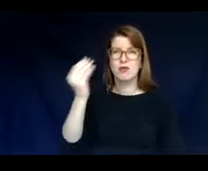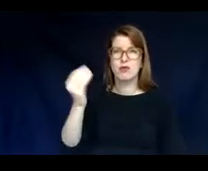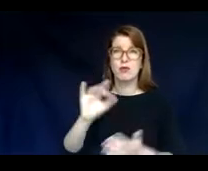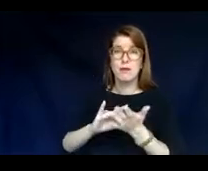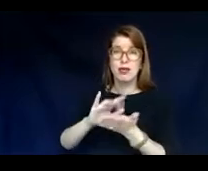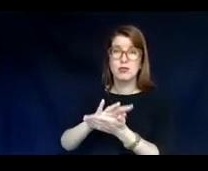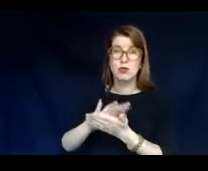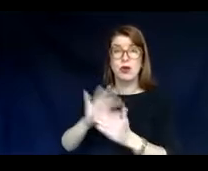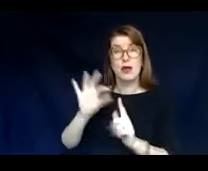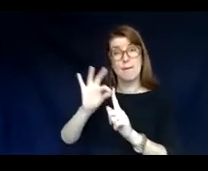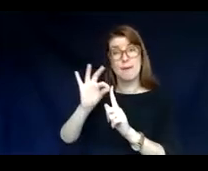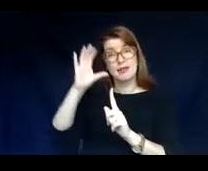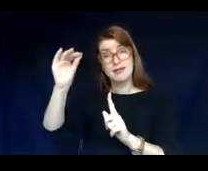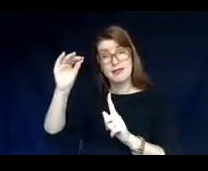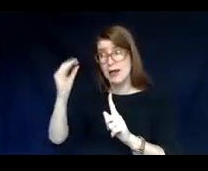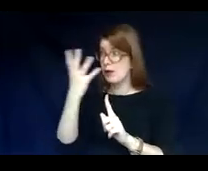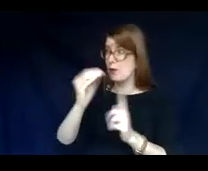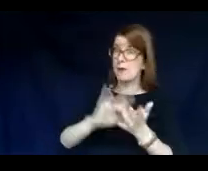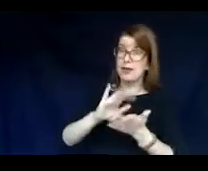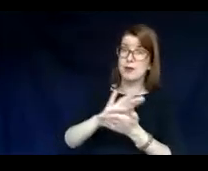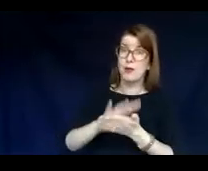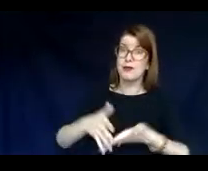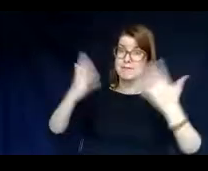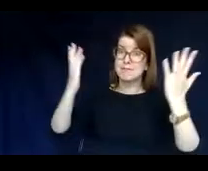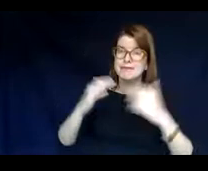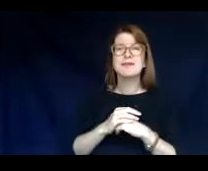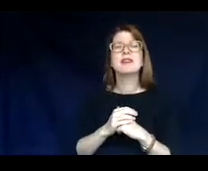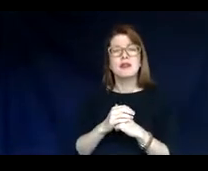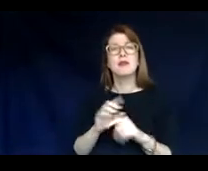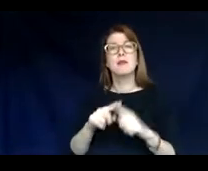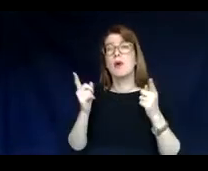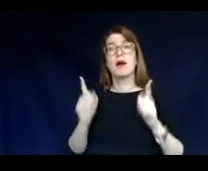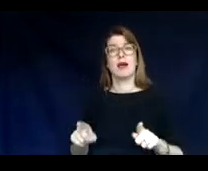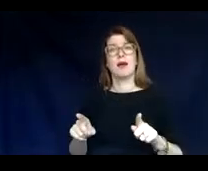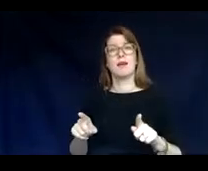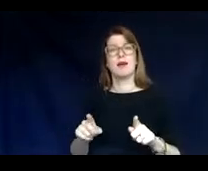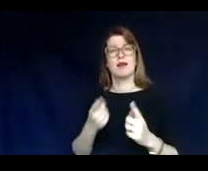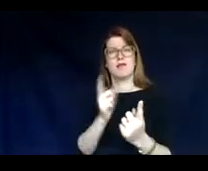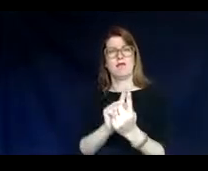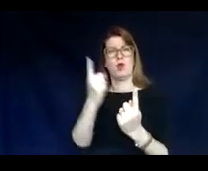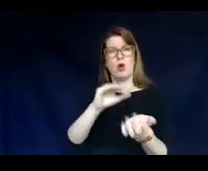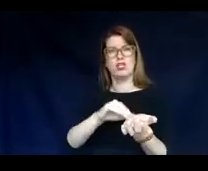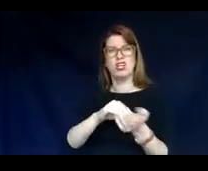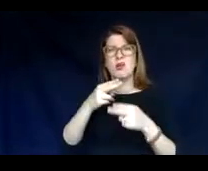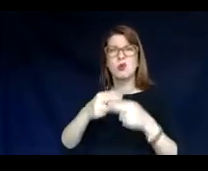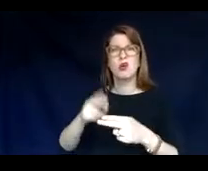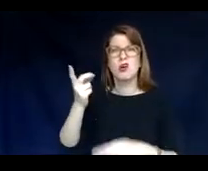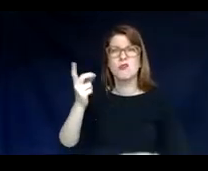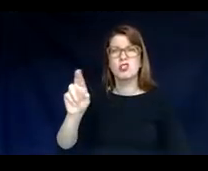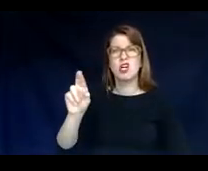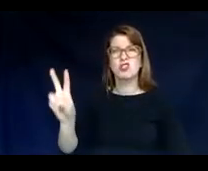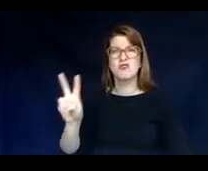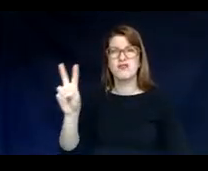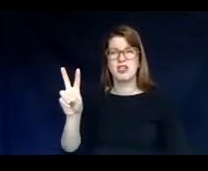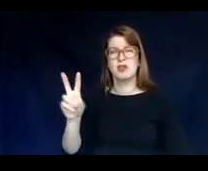a Pakistani guy going to medical school. But here's what happened. I ended up finding a doctor, who I'm going to name Dr. B, to work